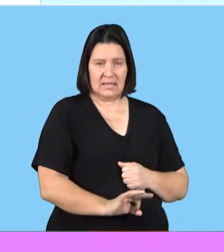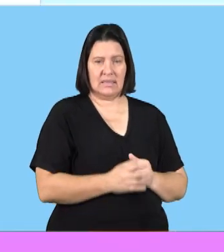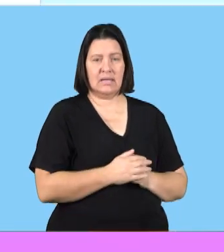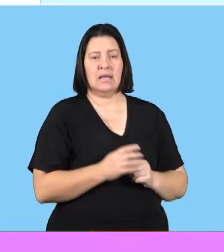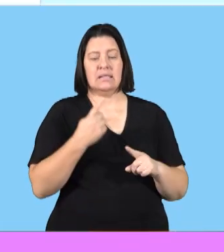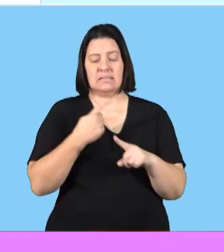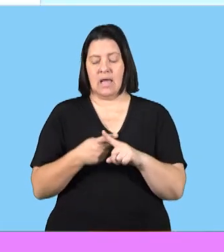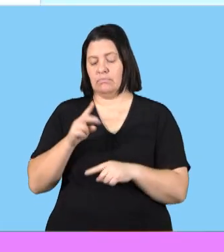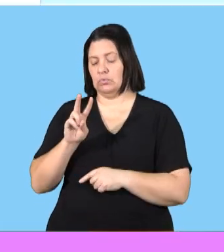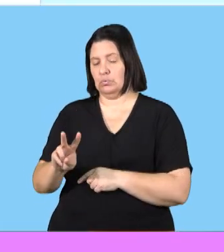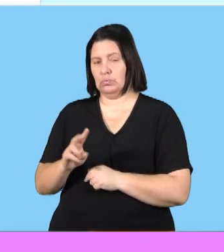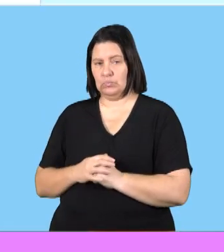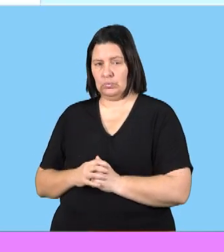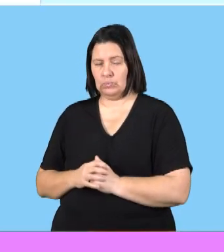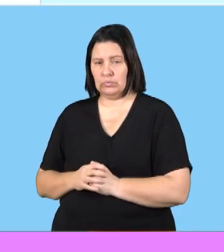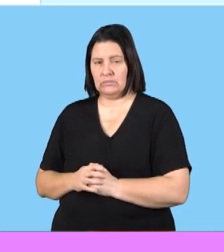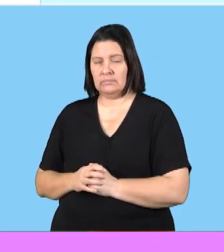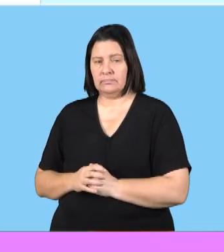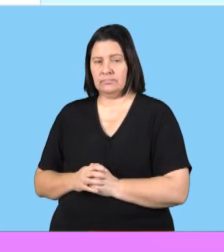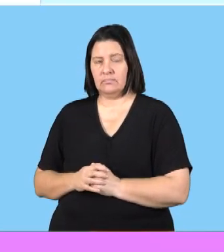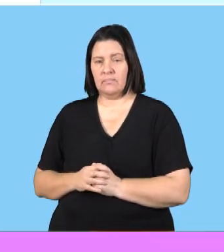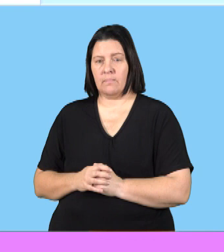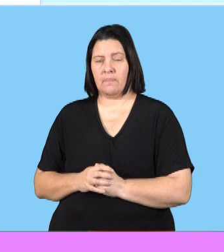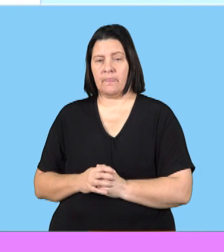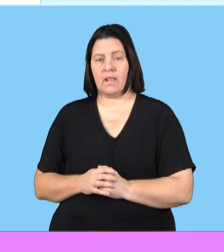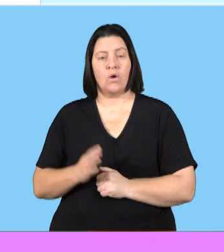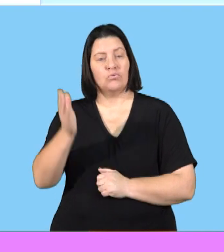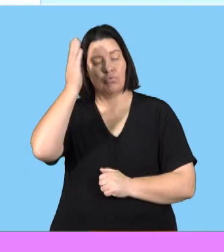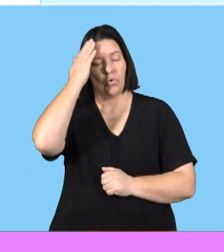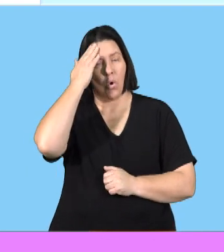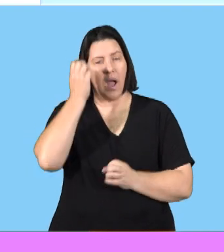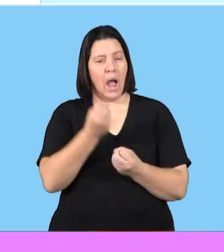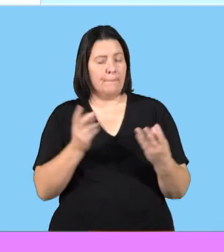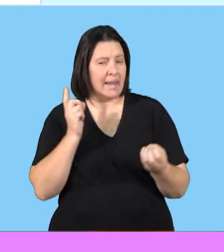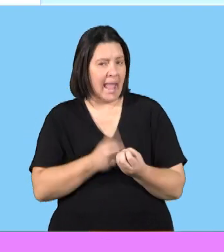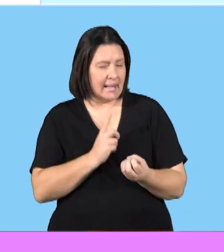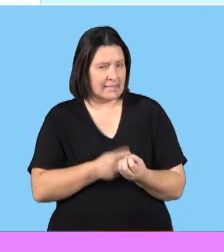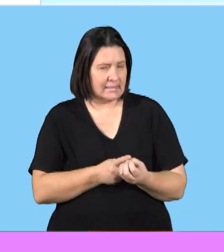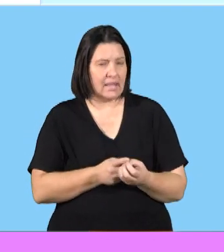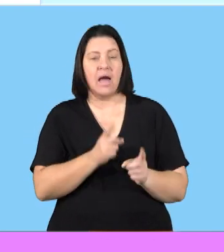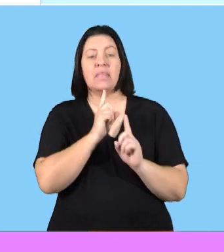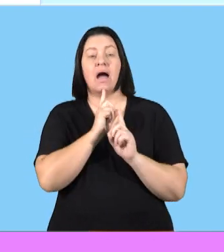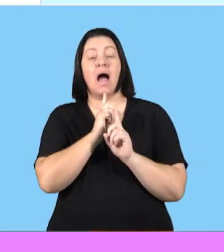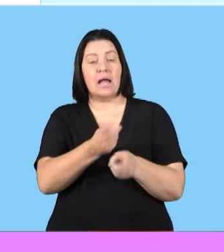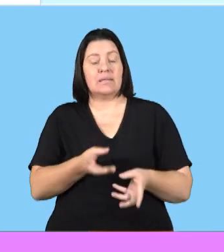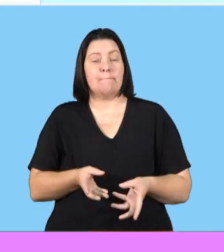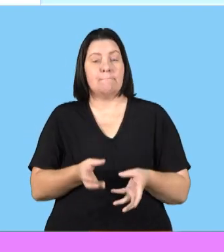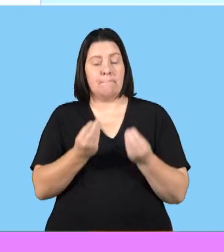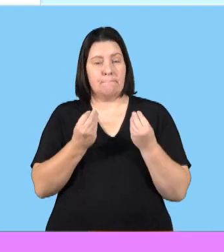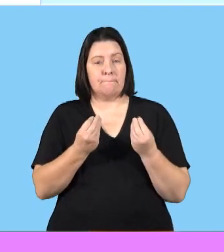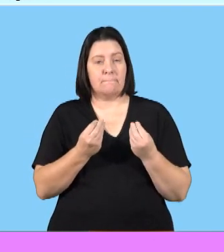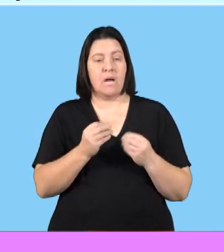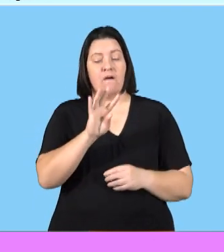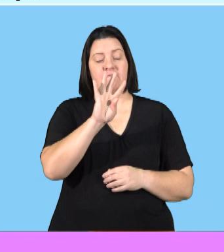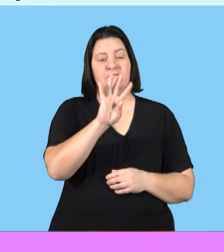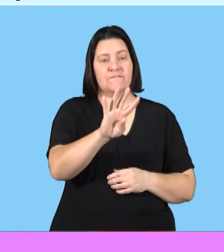and then we multiply this by 2, and then we want to know the number of x. The answer that I